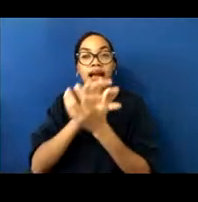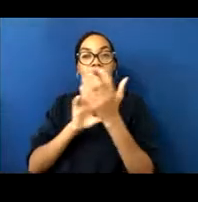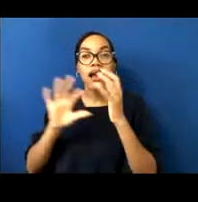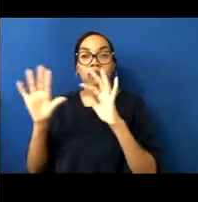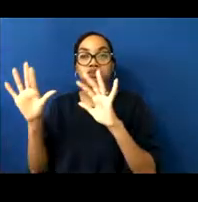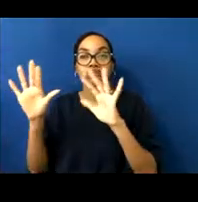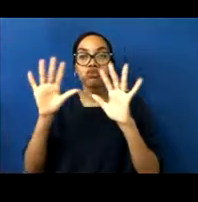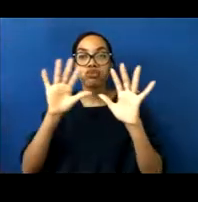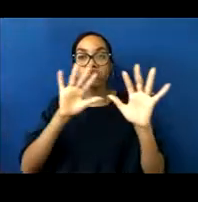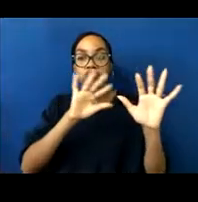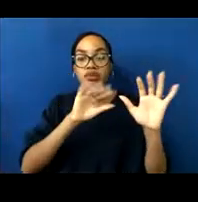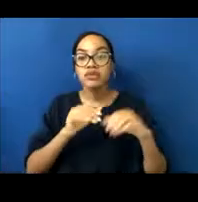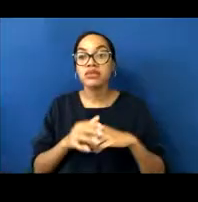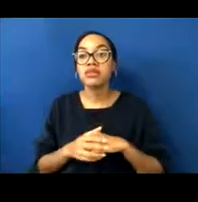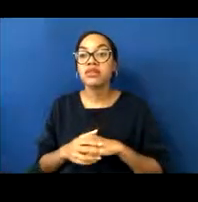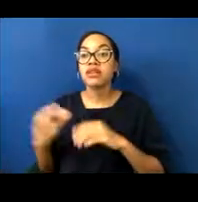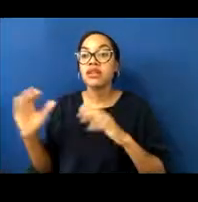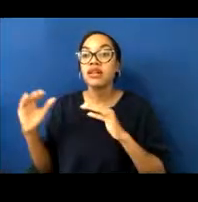northern hemisphere.